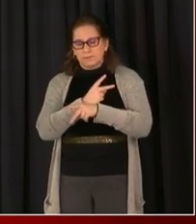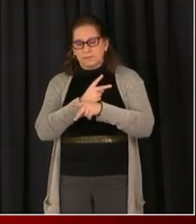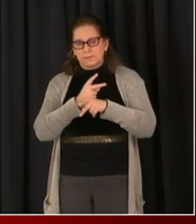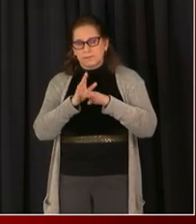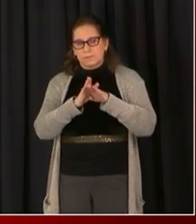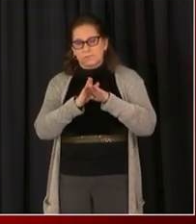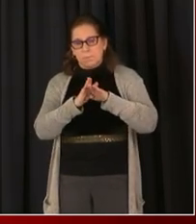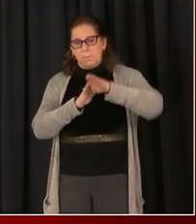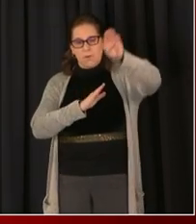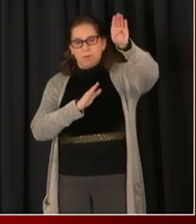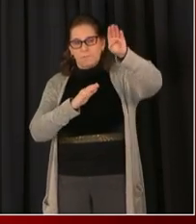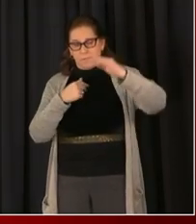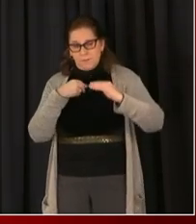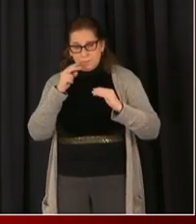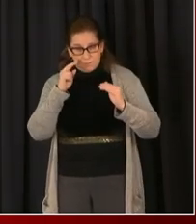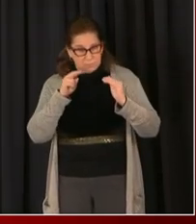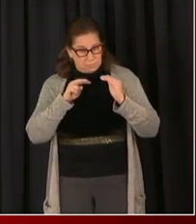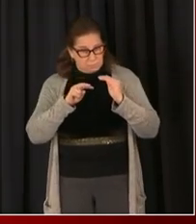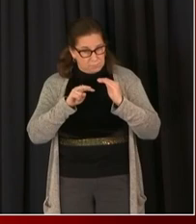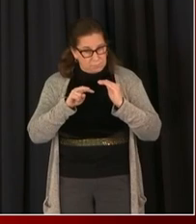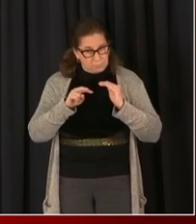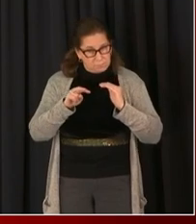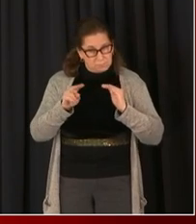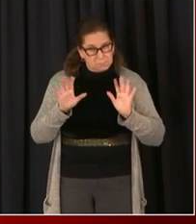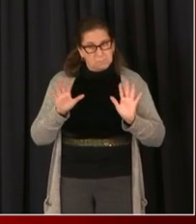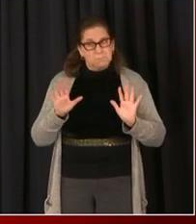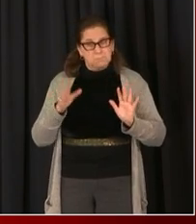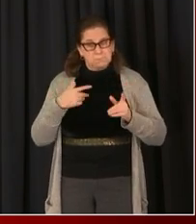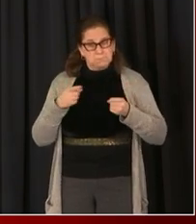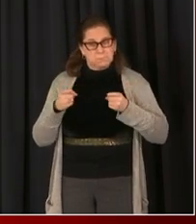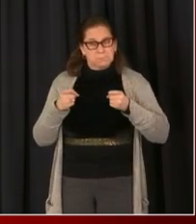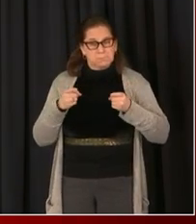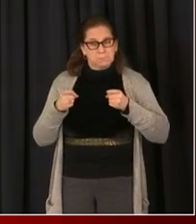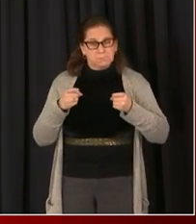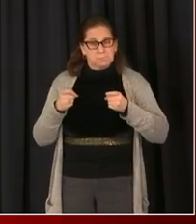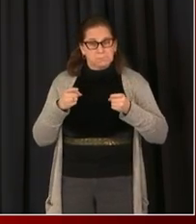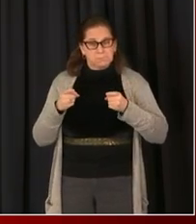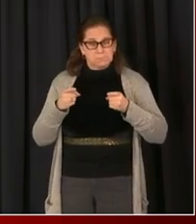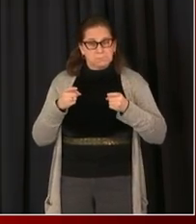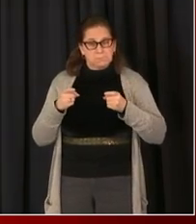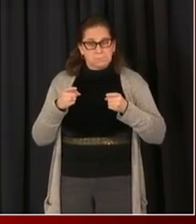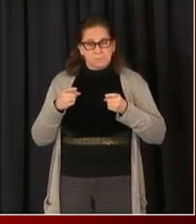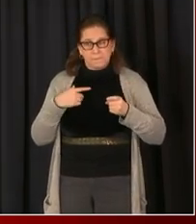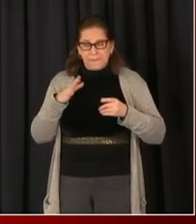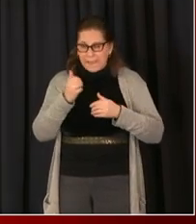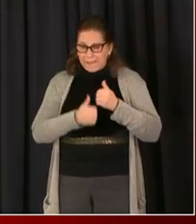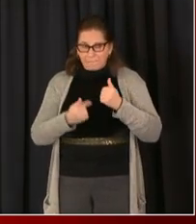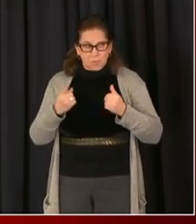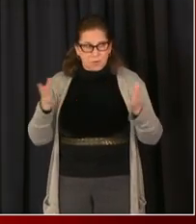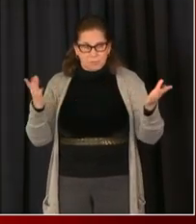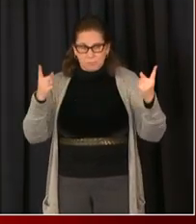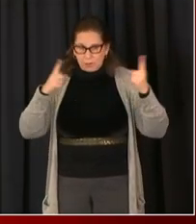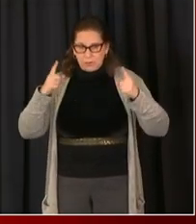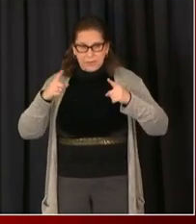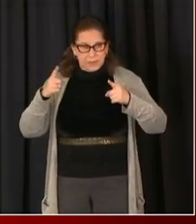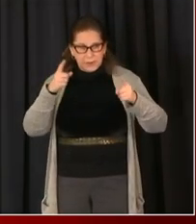the health department has done, but what the district has done collectively for that not to have happened.